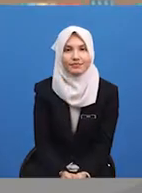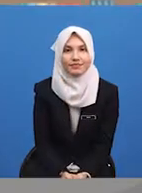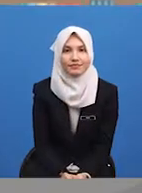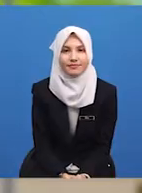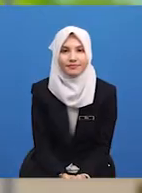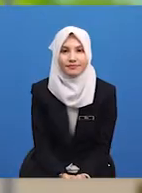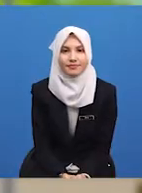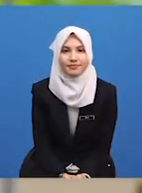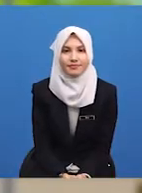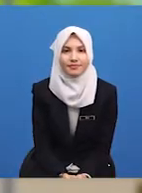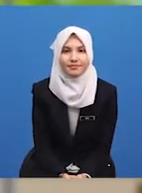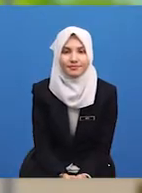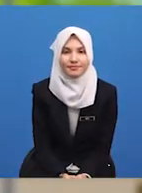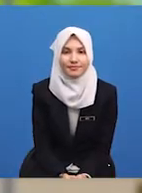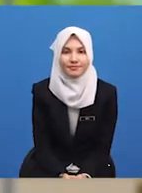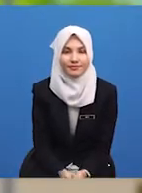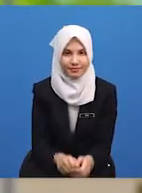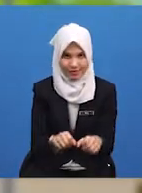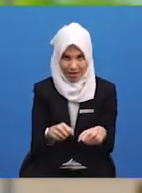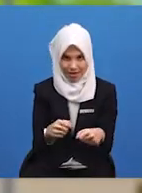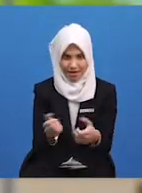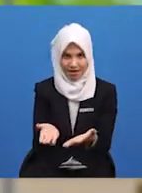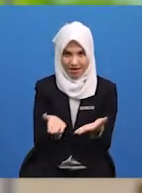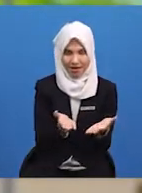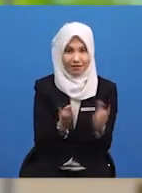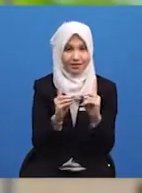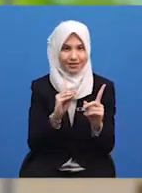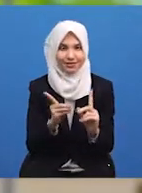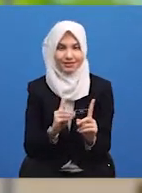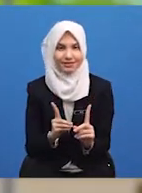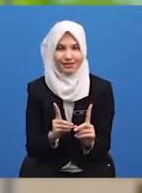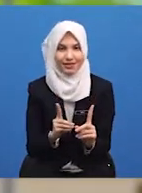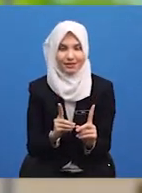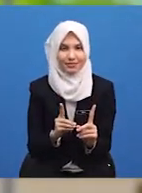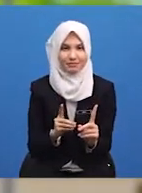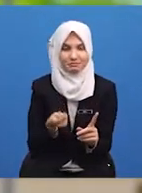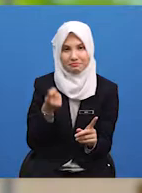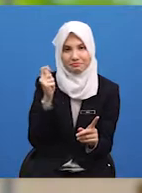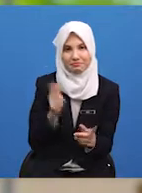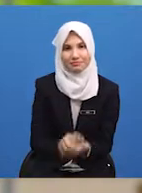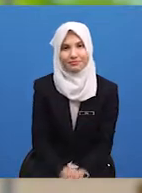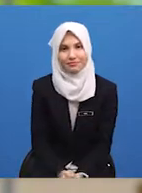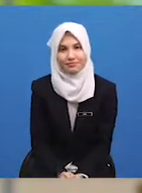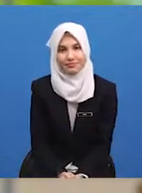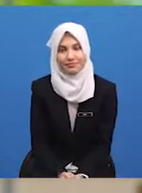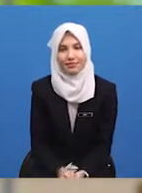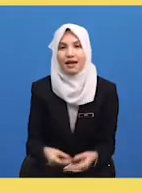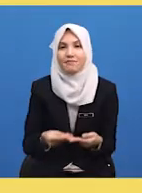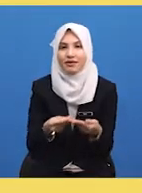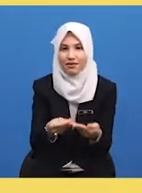Well, can you carry out a discussion like that? I'm going to give you a